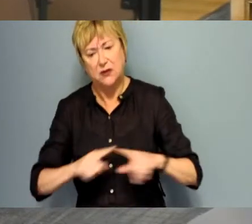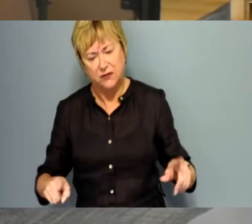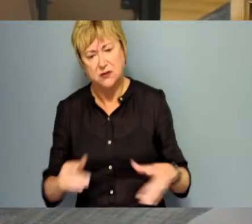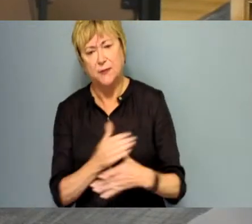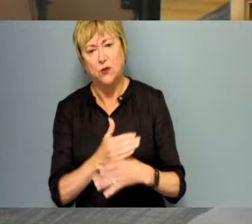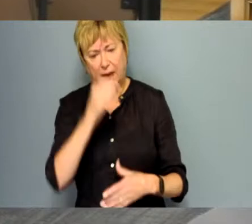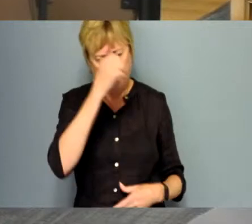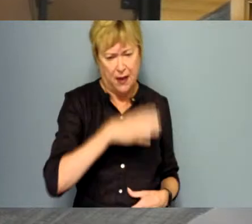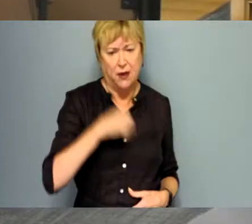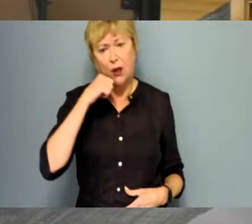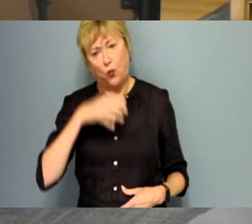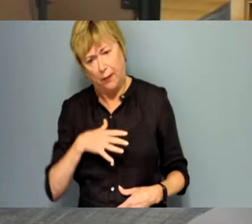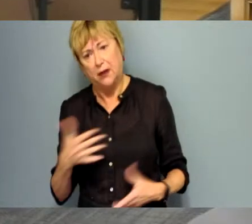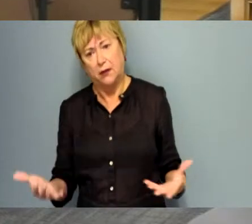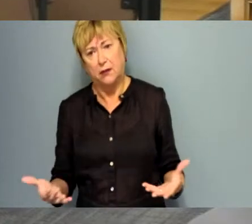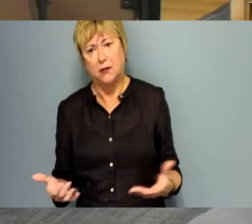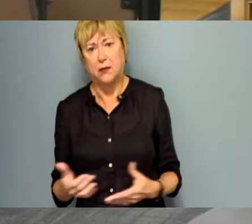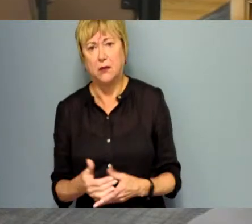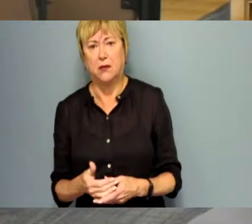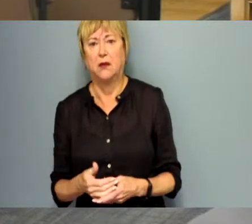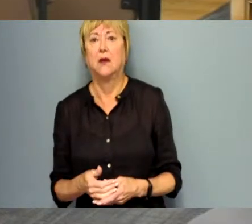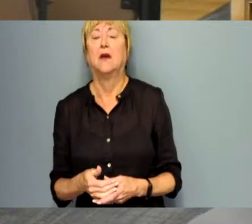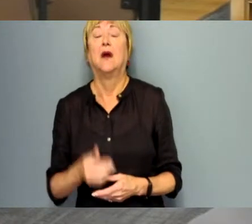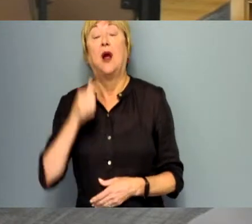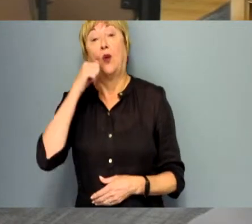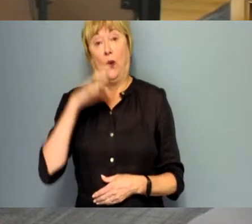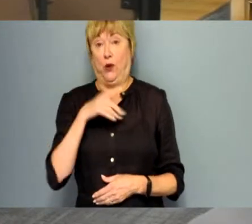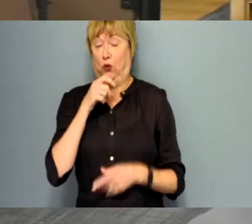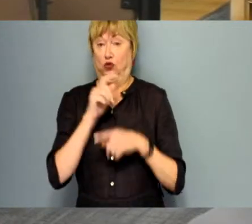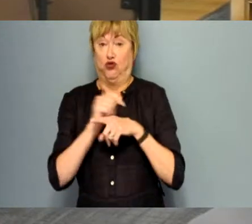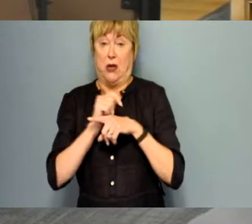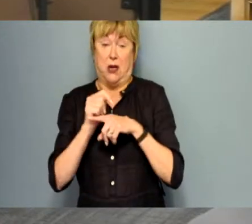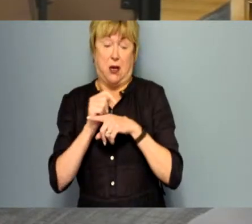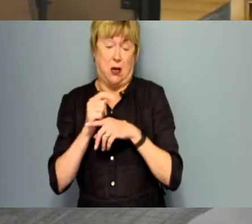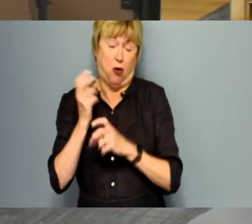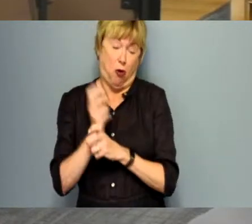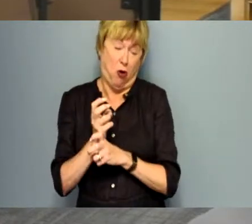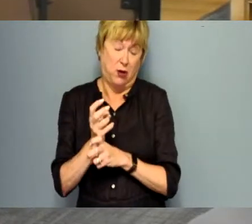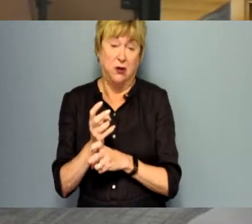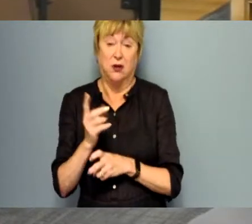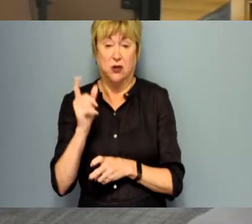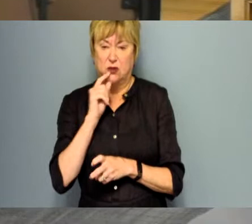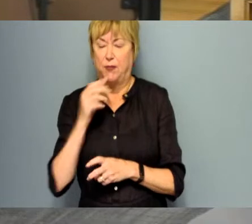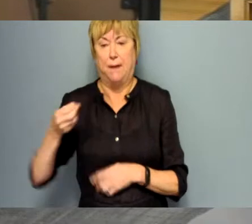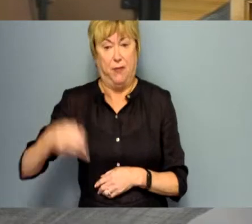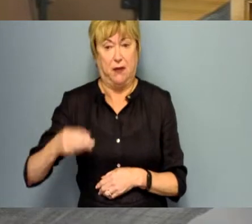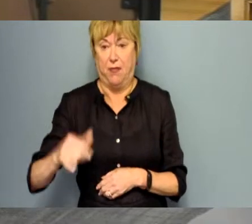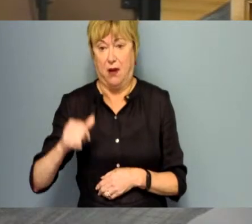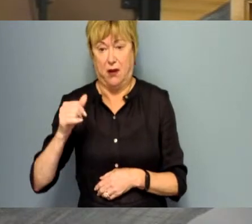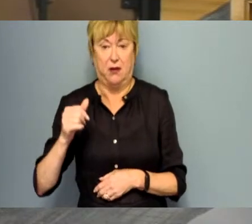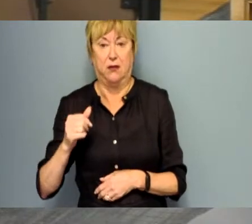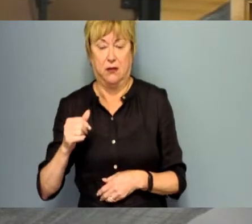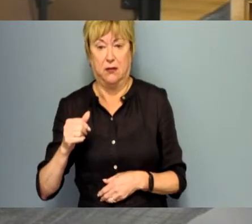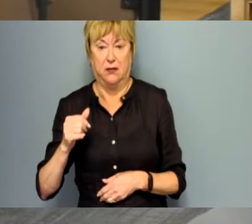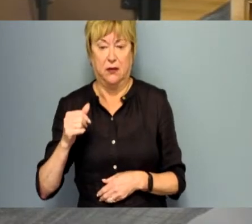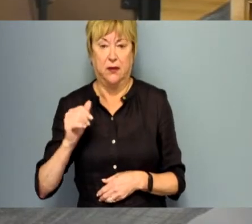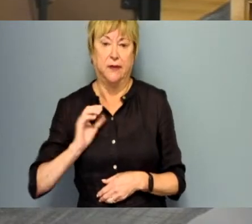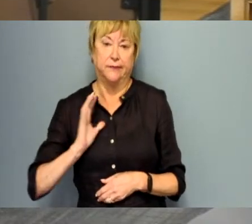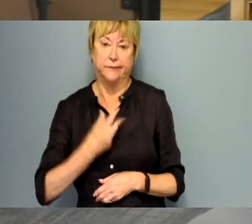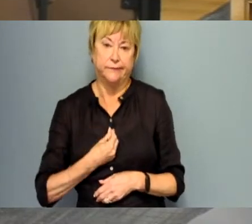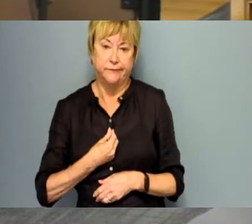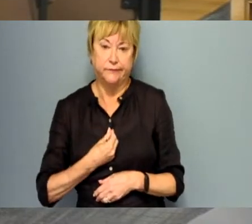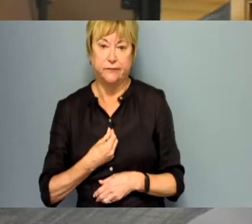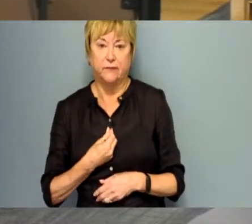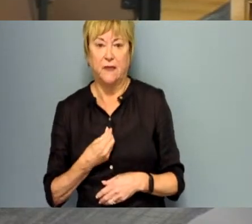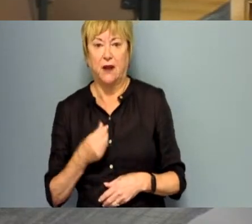and they should be able to, women who train harder should not be beaten down and threatened and have to excite men by being